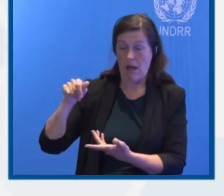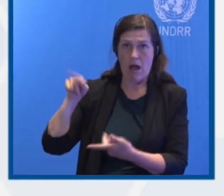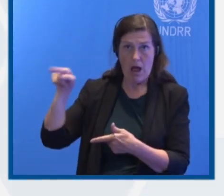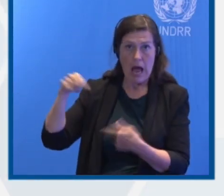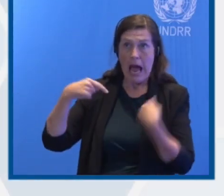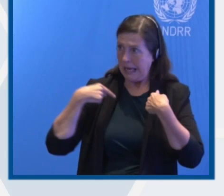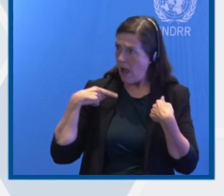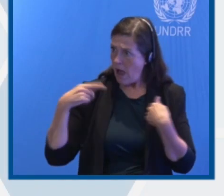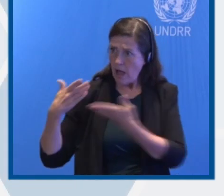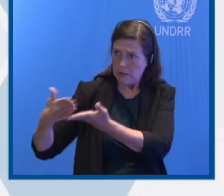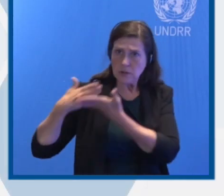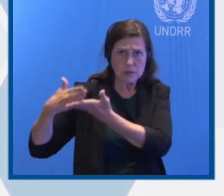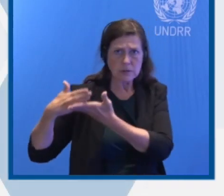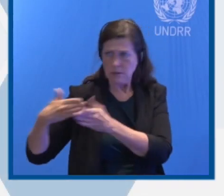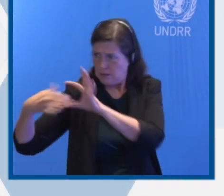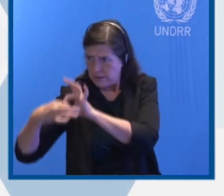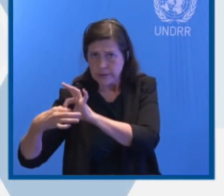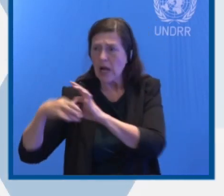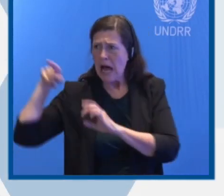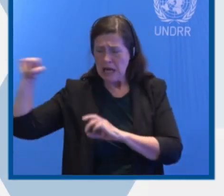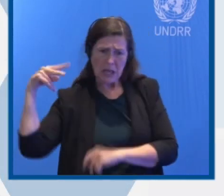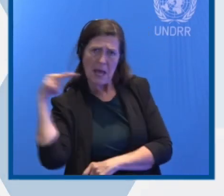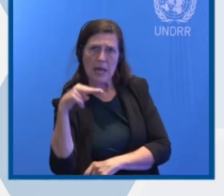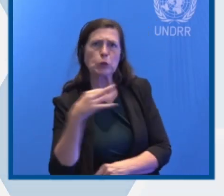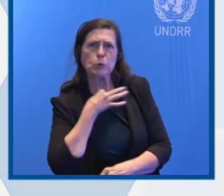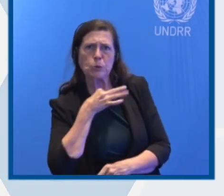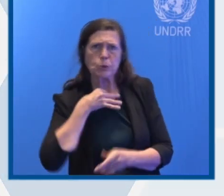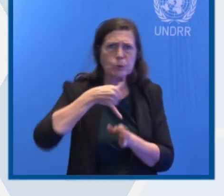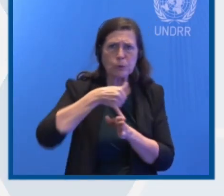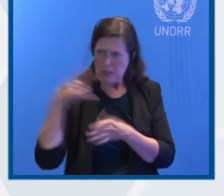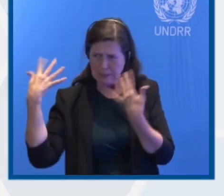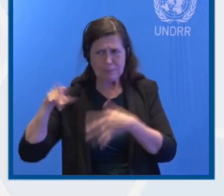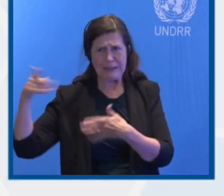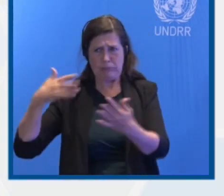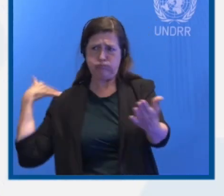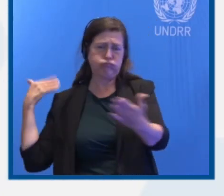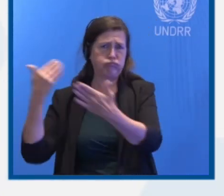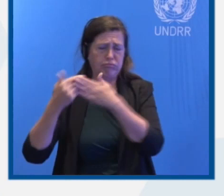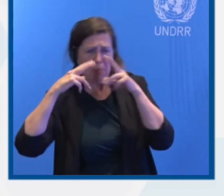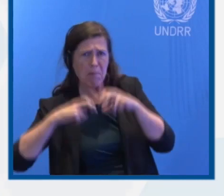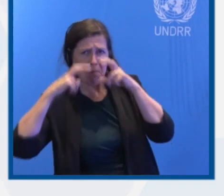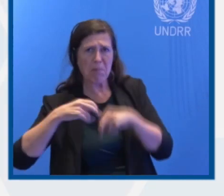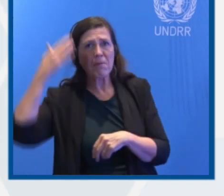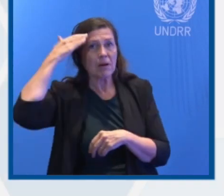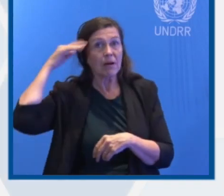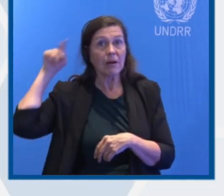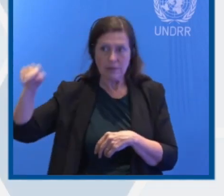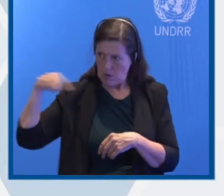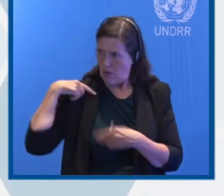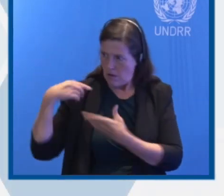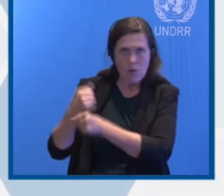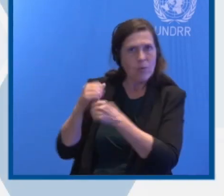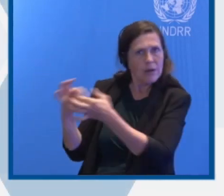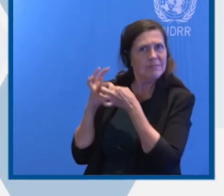understand risk. What is more, consolidation of a resilience infrastructure should take into